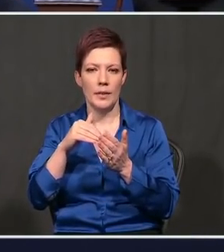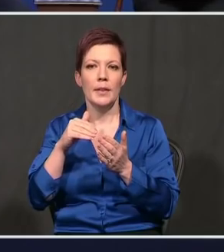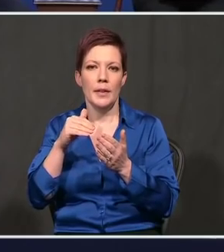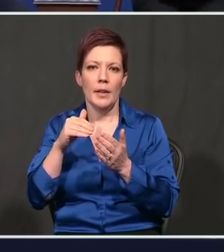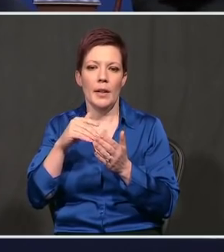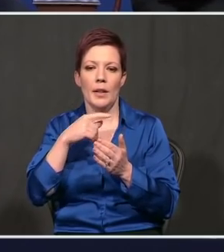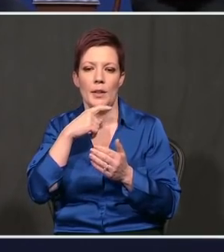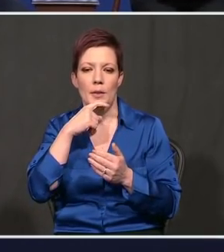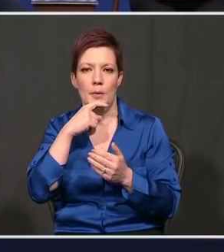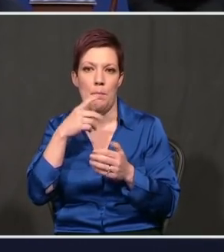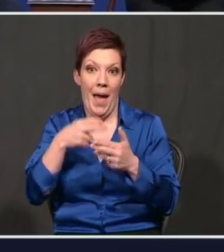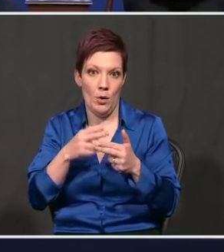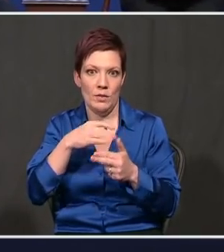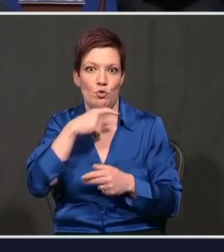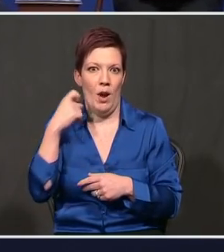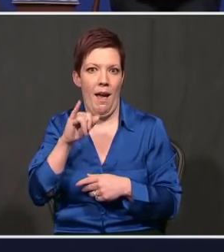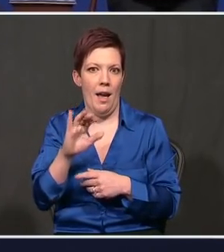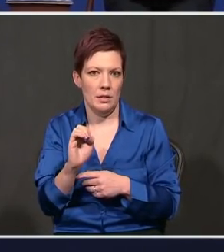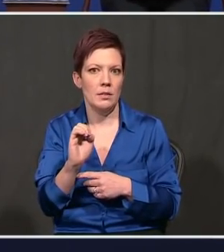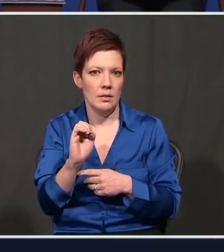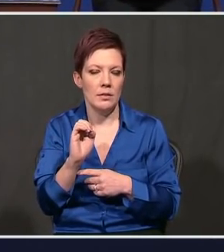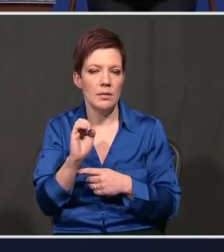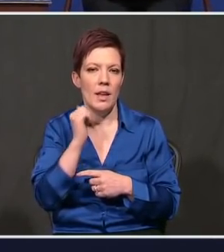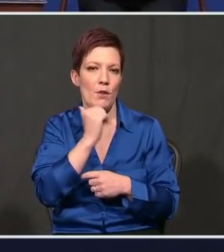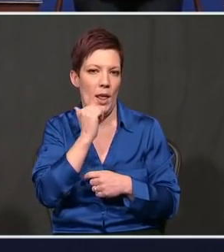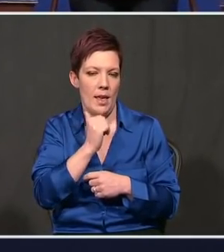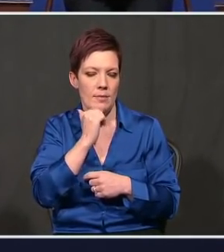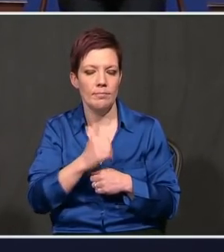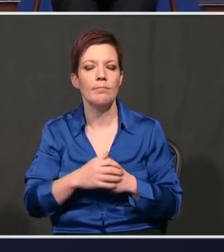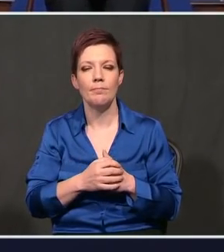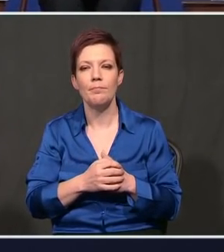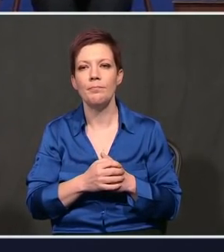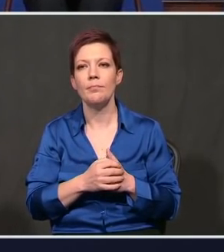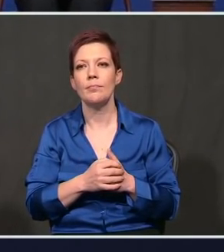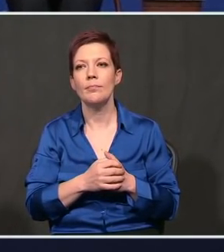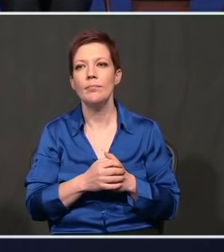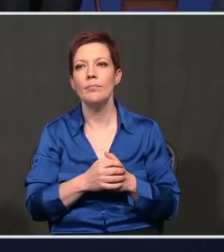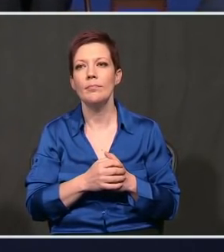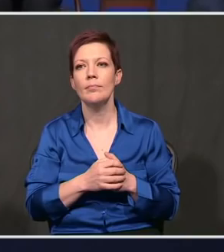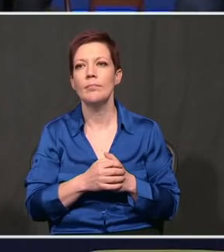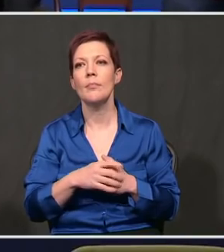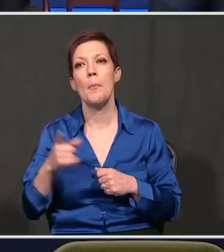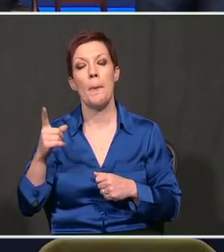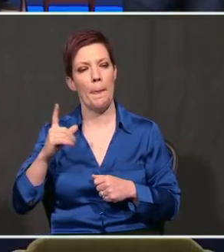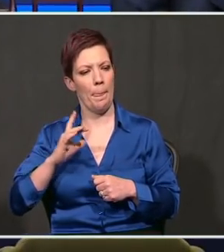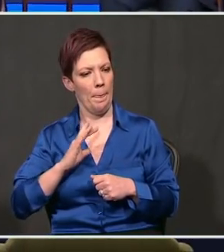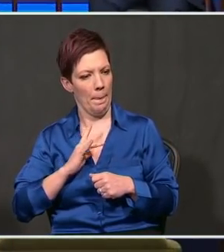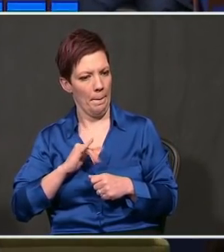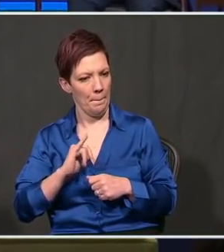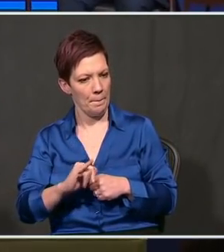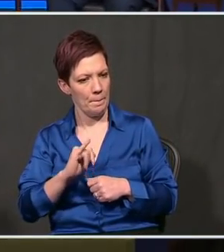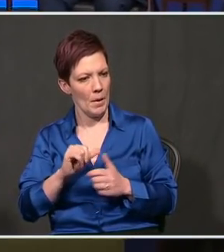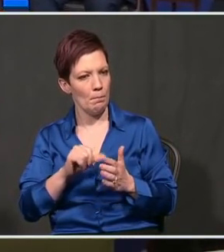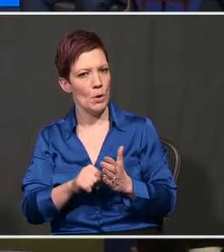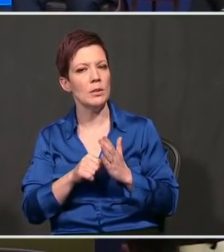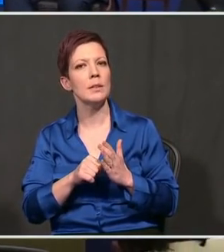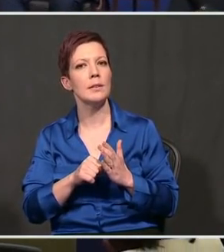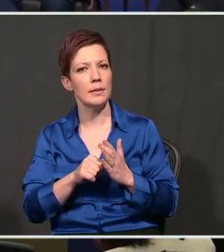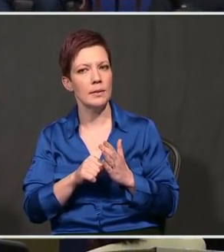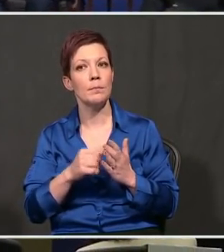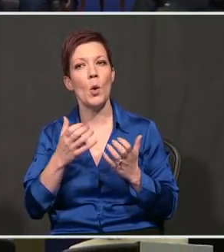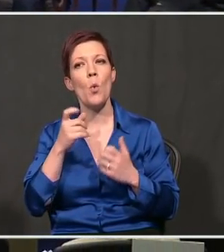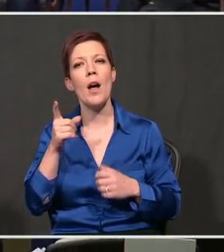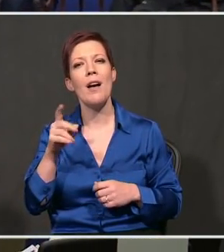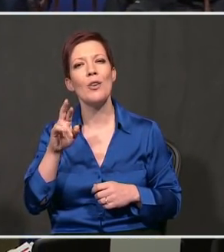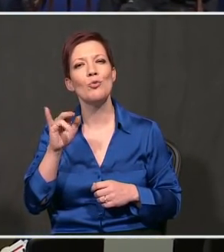that's how it's going to work. Truly impressive. Very impressive. I want to get to Richard in just a second because I want him